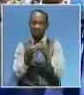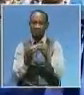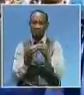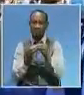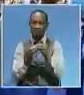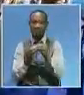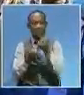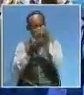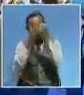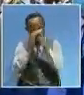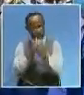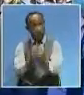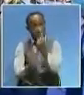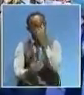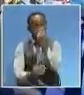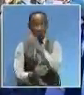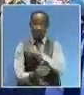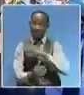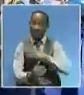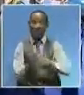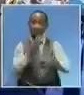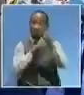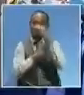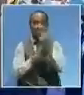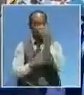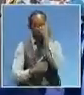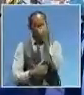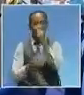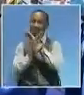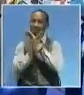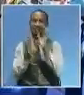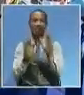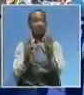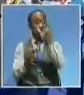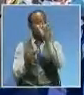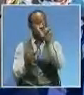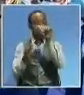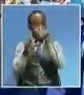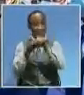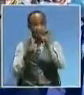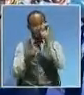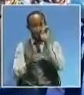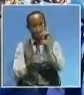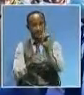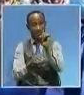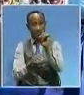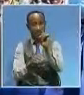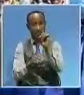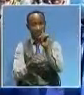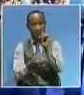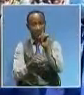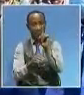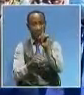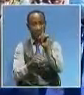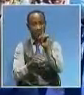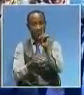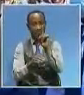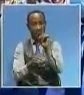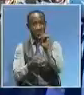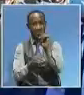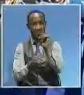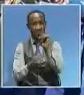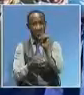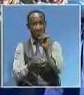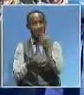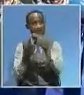we worship one Christ, one God, three in one. I'll tell you a word you don't even know in Bemba, right?